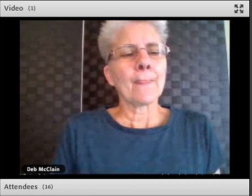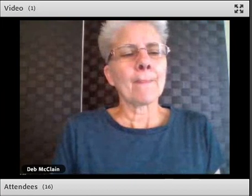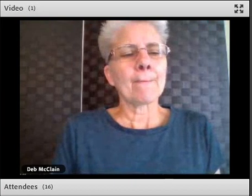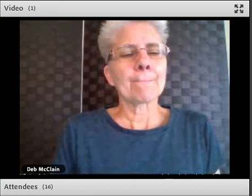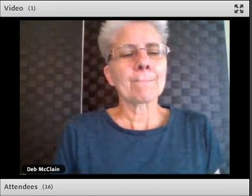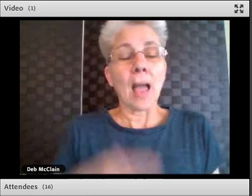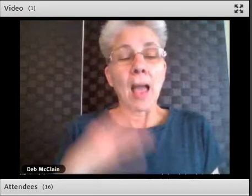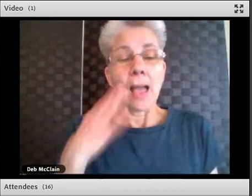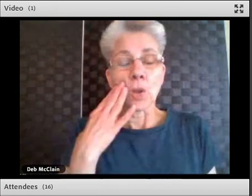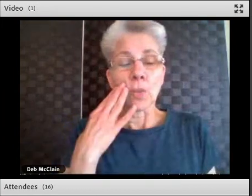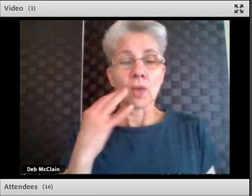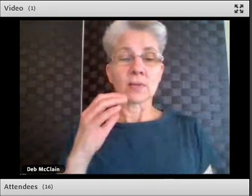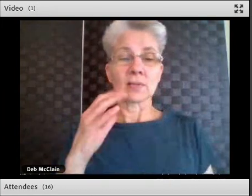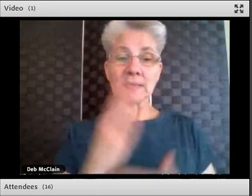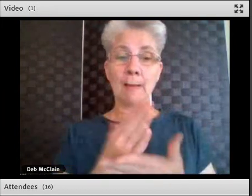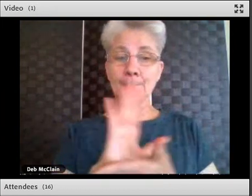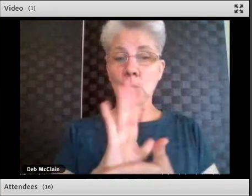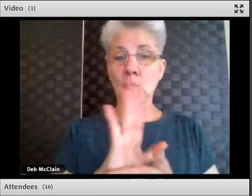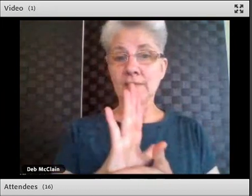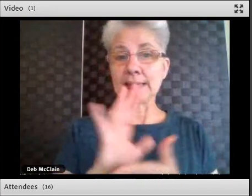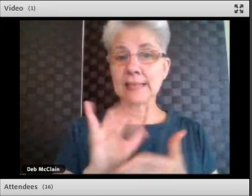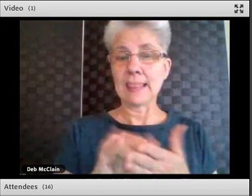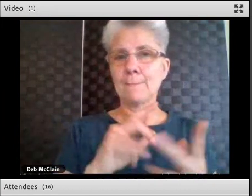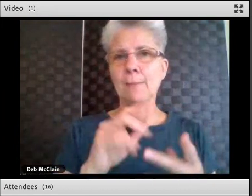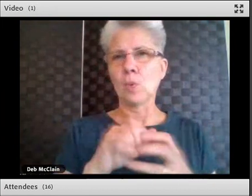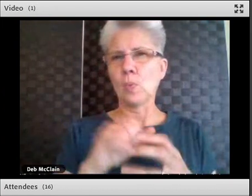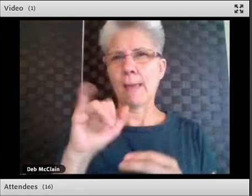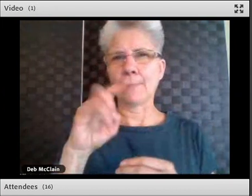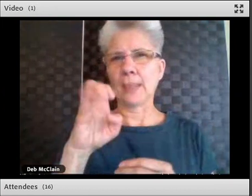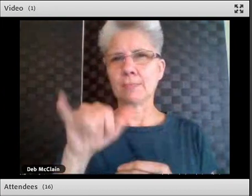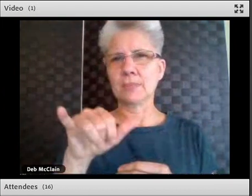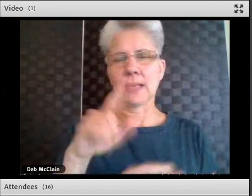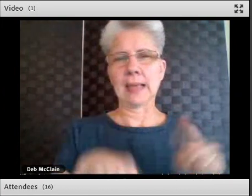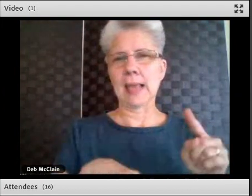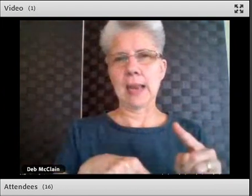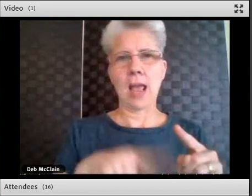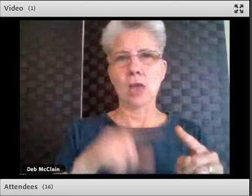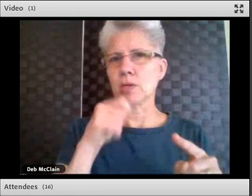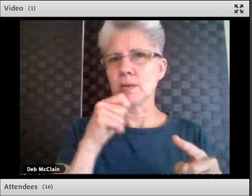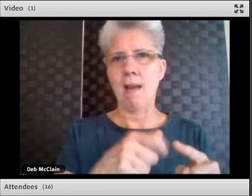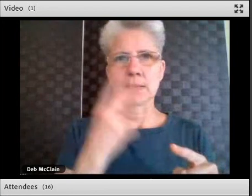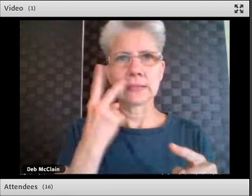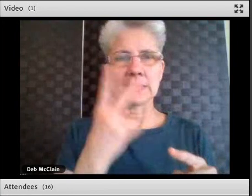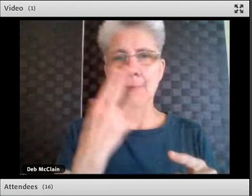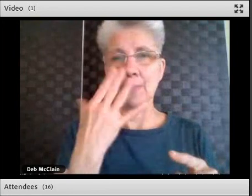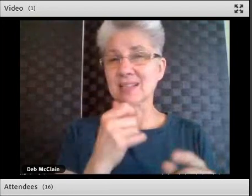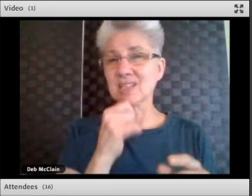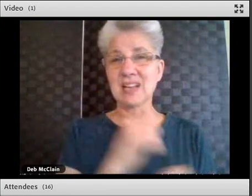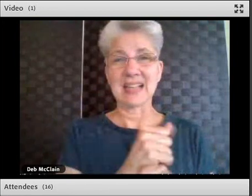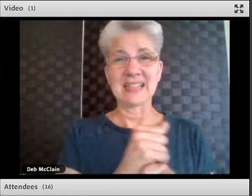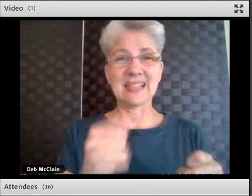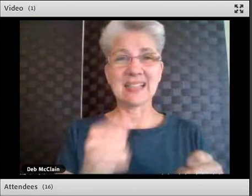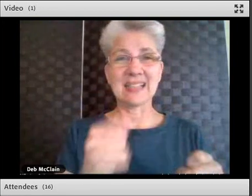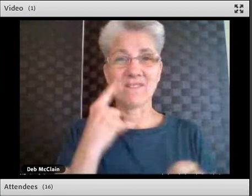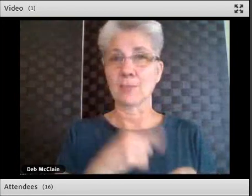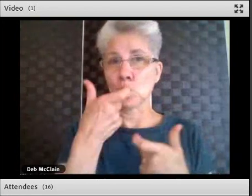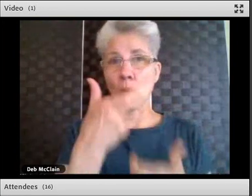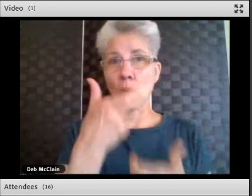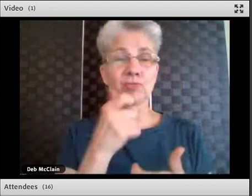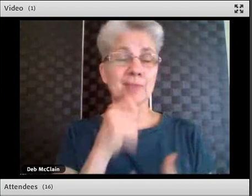I know there are some movies that people with epilepsy cannot and should not see because it's just not safe for them to do